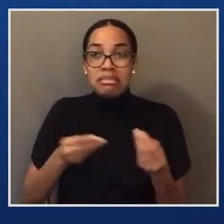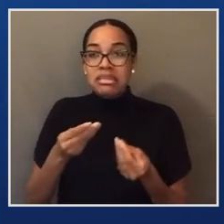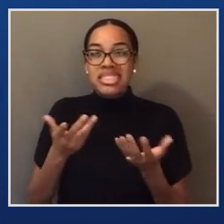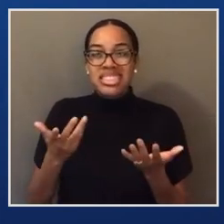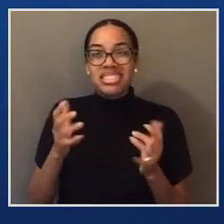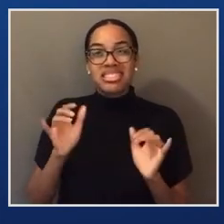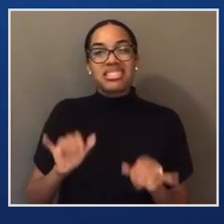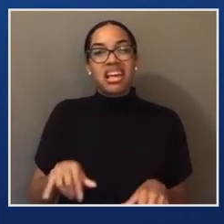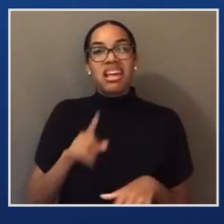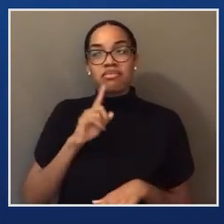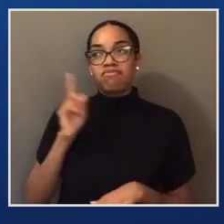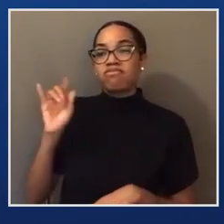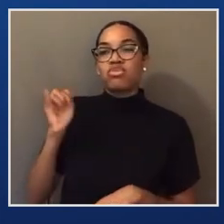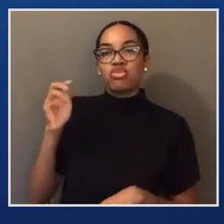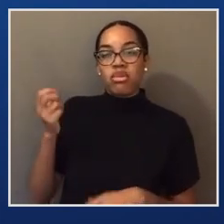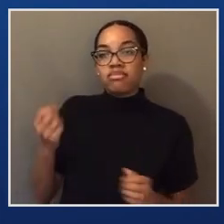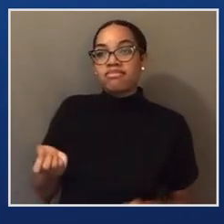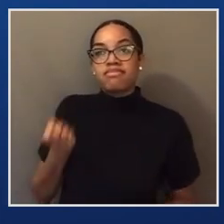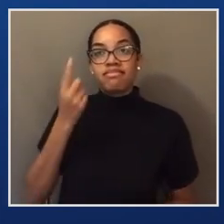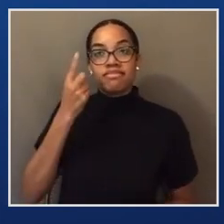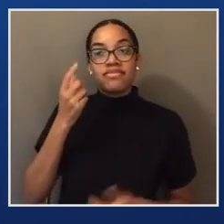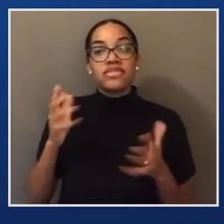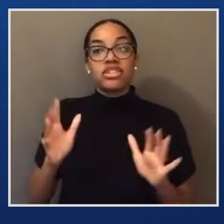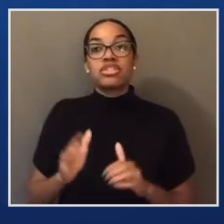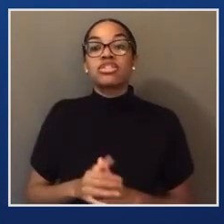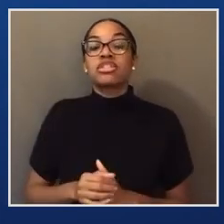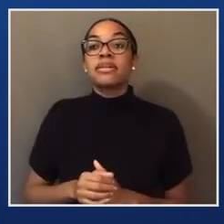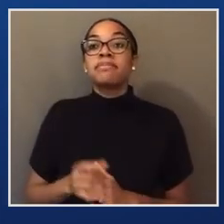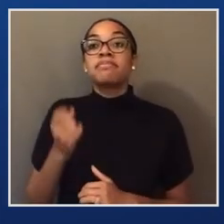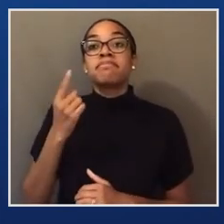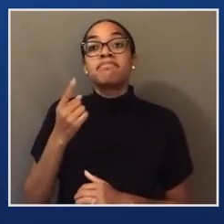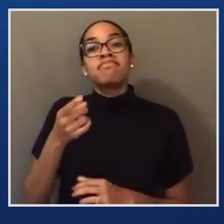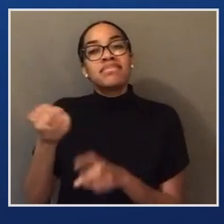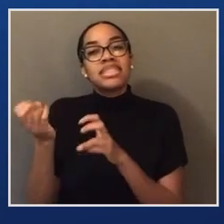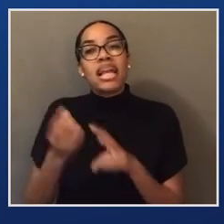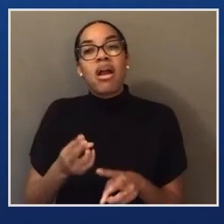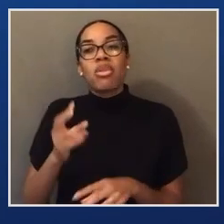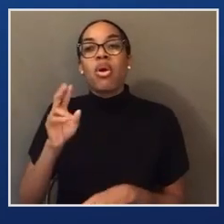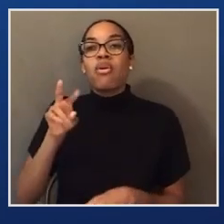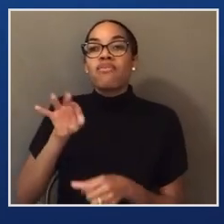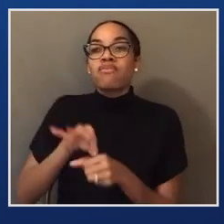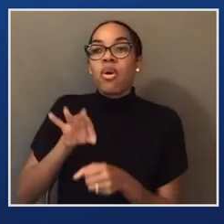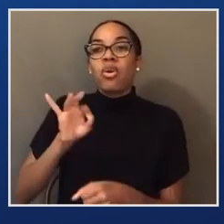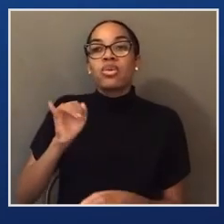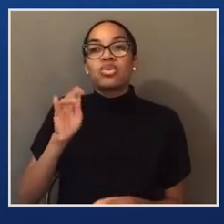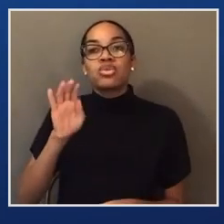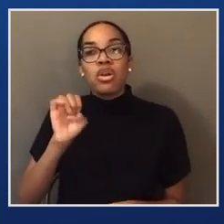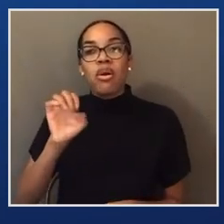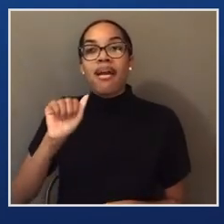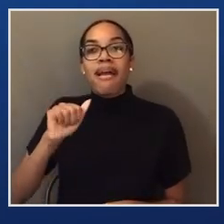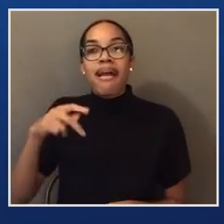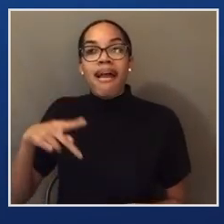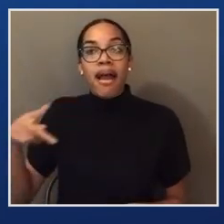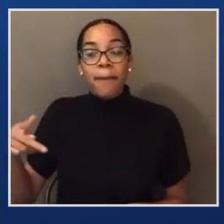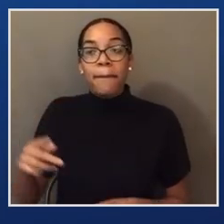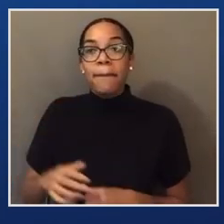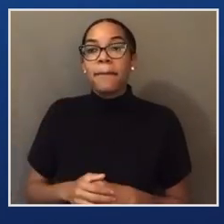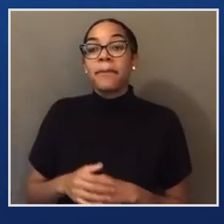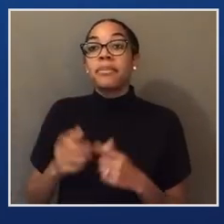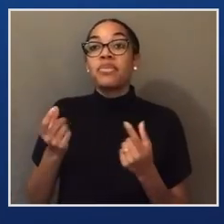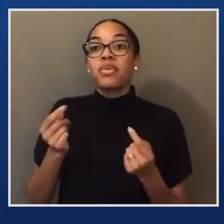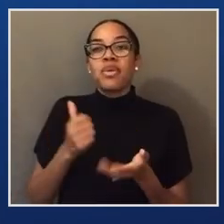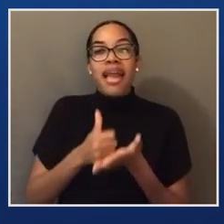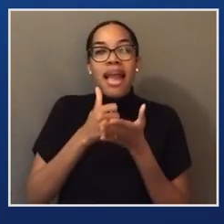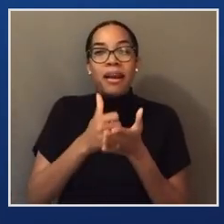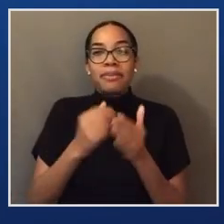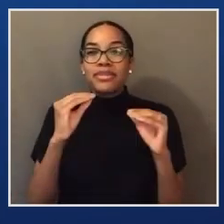our Vote Joe app. The next 10 days, we need you to talk to your people. Does your sister know how to fill out her ballot? Does your